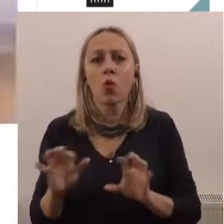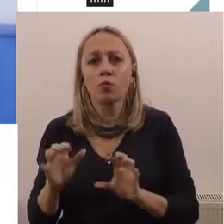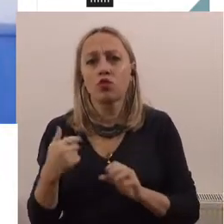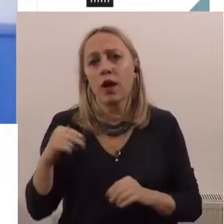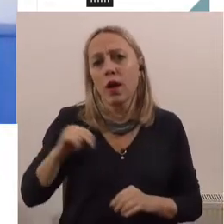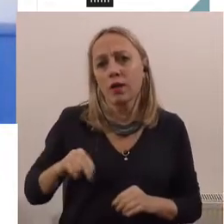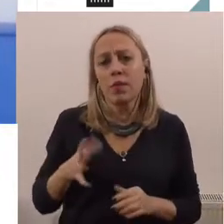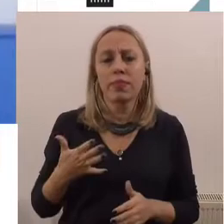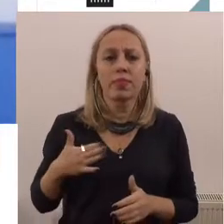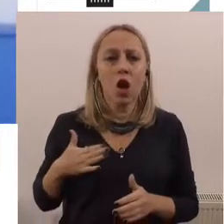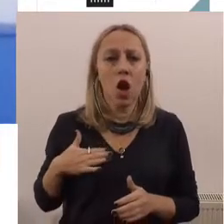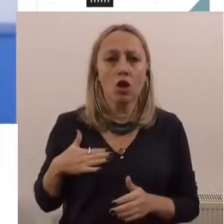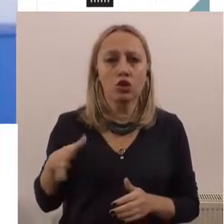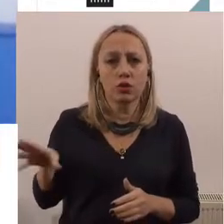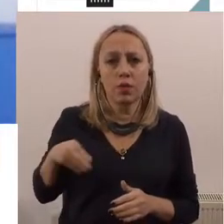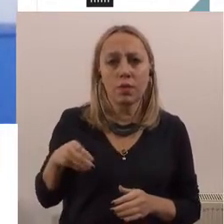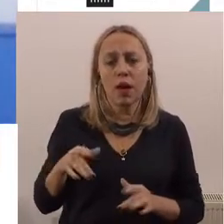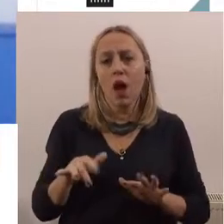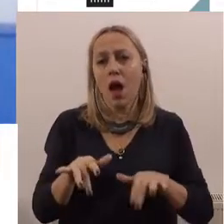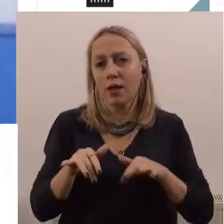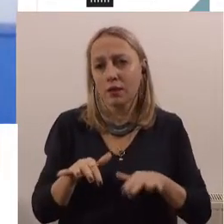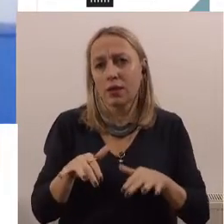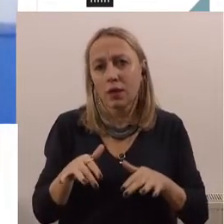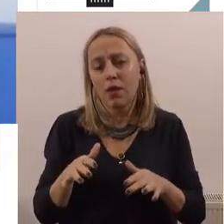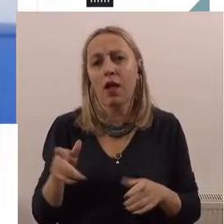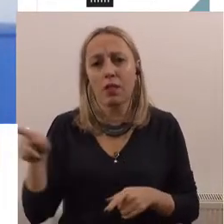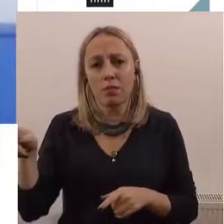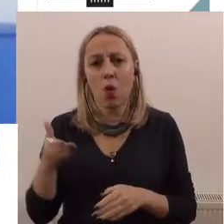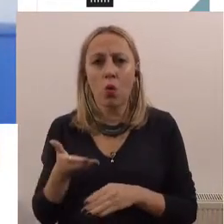I work together, of course, with our digital departments.